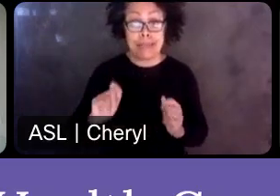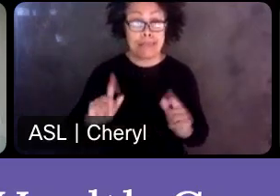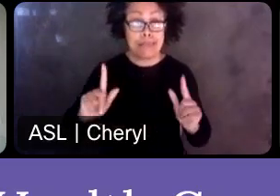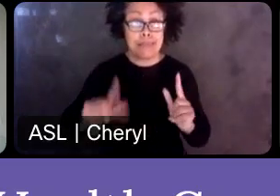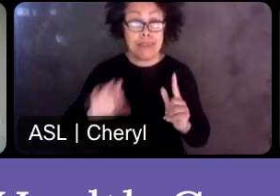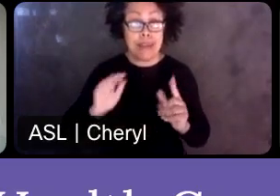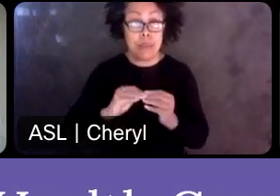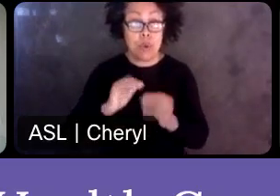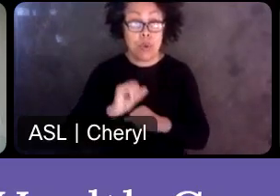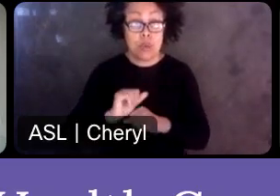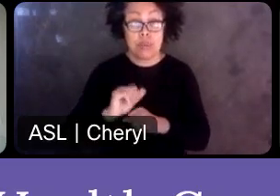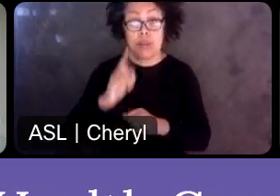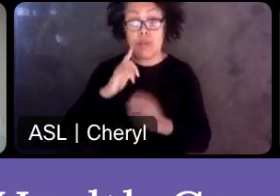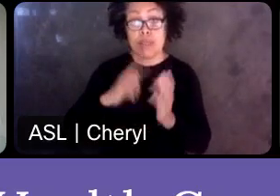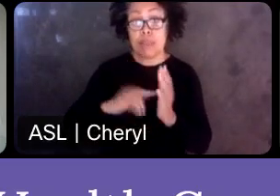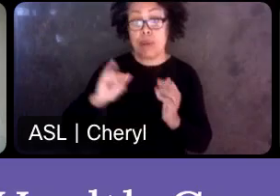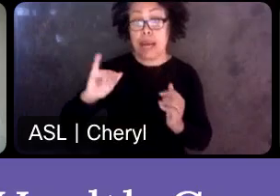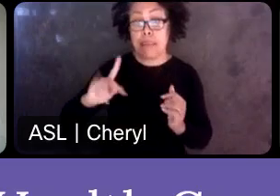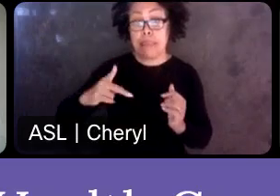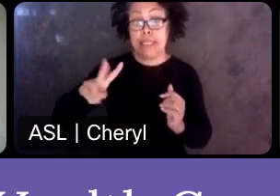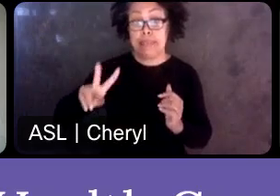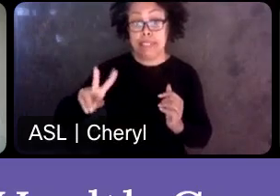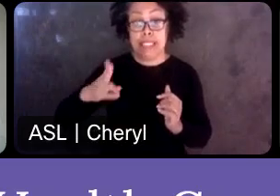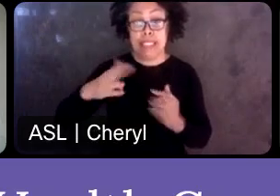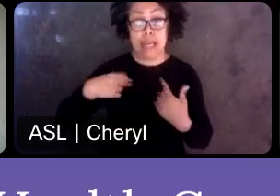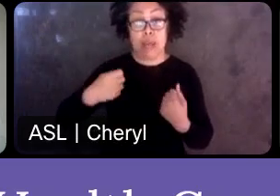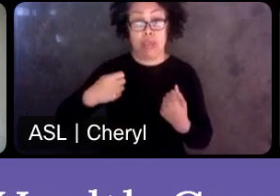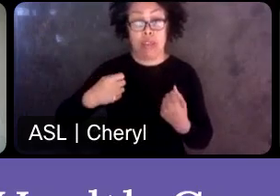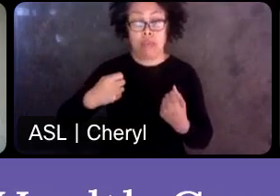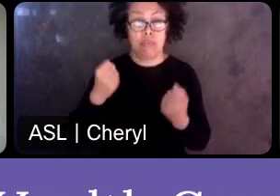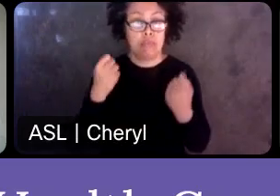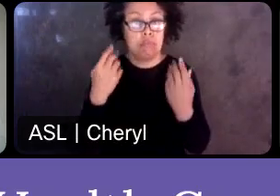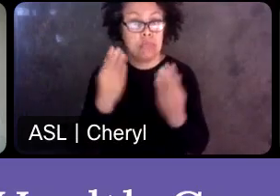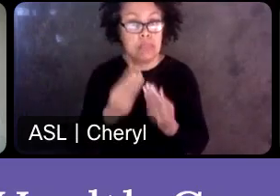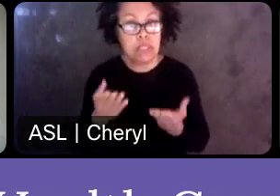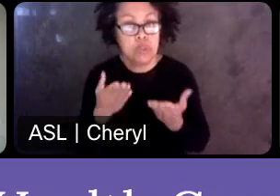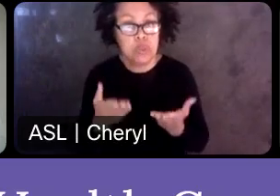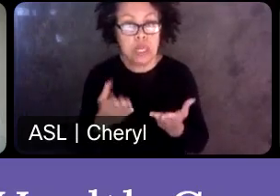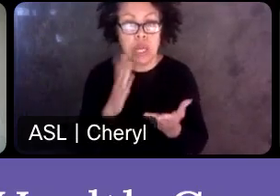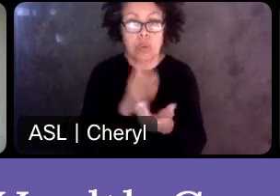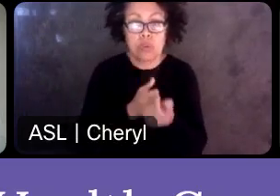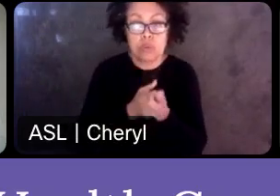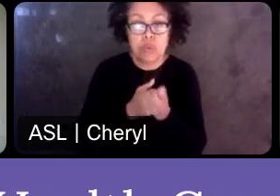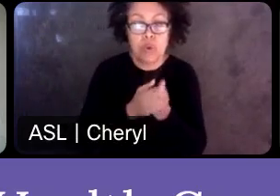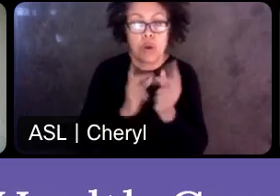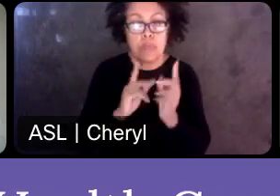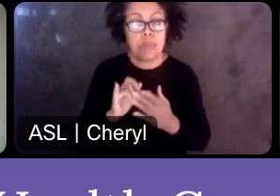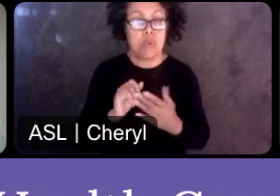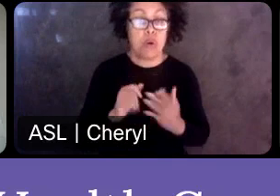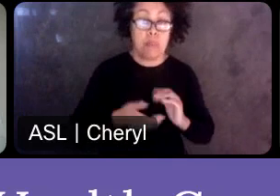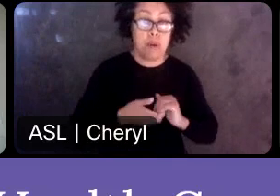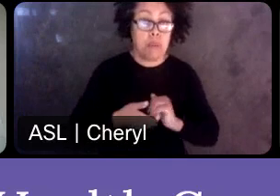is IPV Help. This site has many materials to support partnerships between healthcare providers and domestic violence